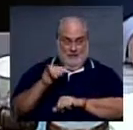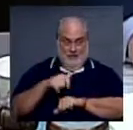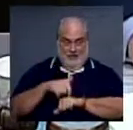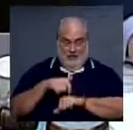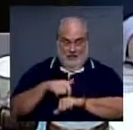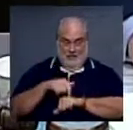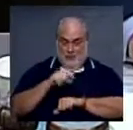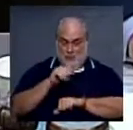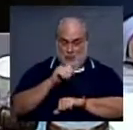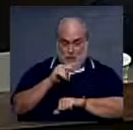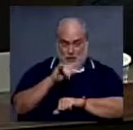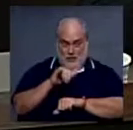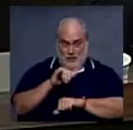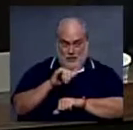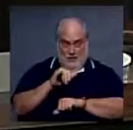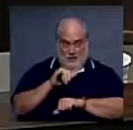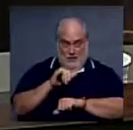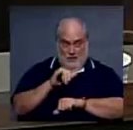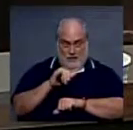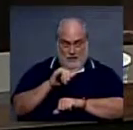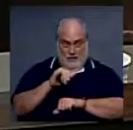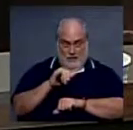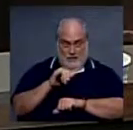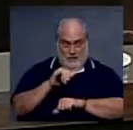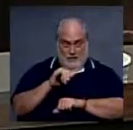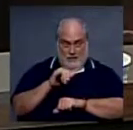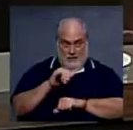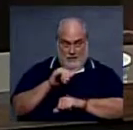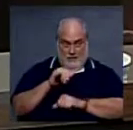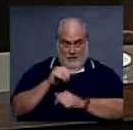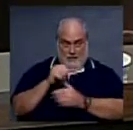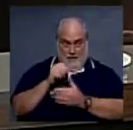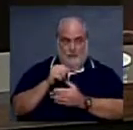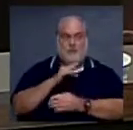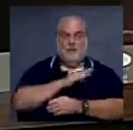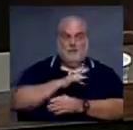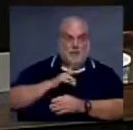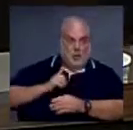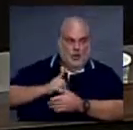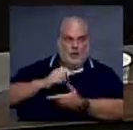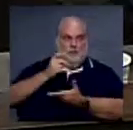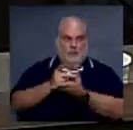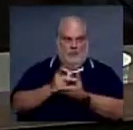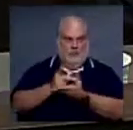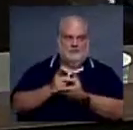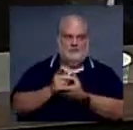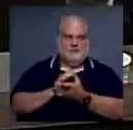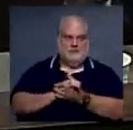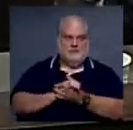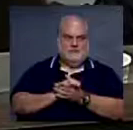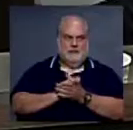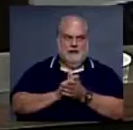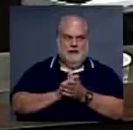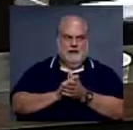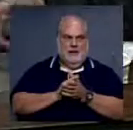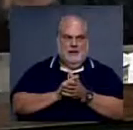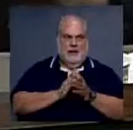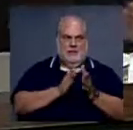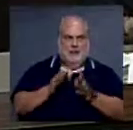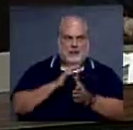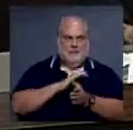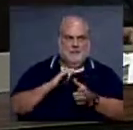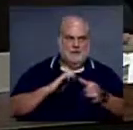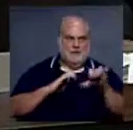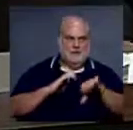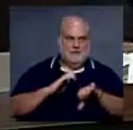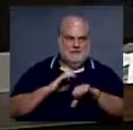Tony and them approved it? Approved this? Board approved it, yes, ma'am. Board approved it. Okay, and the planning commission denied it.